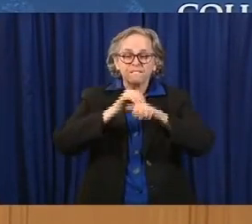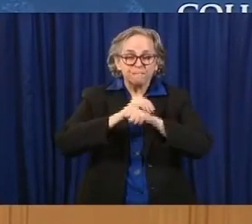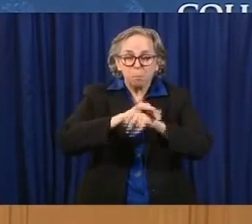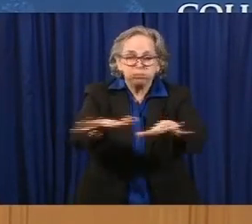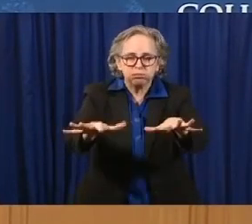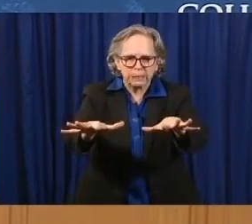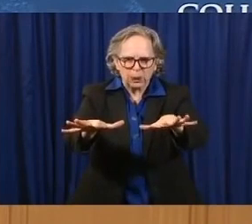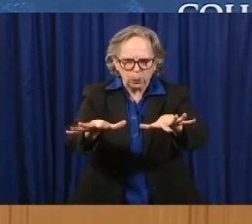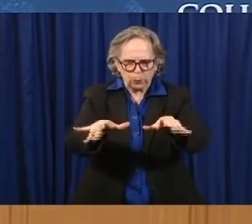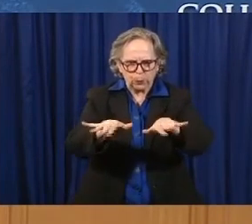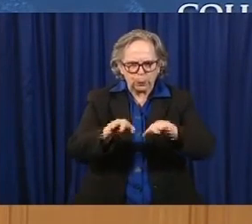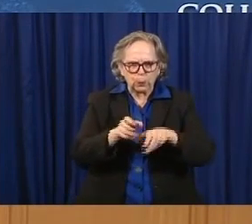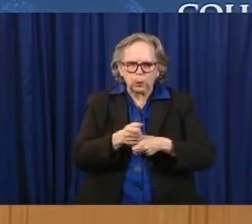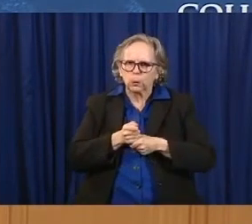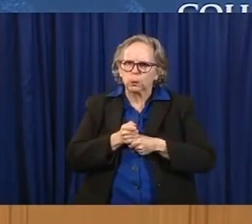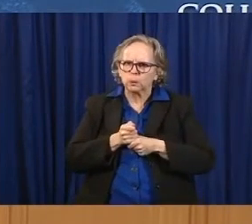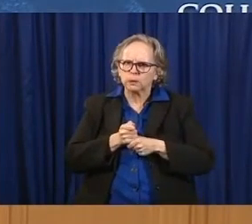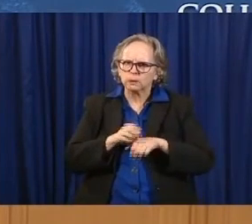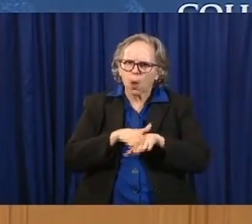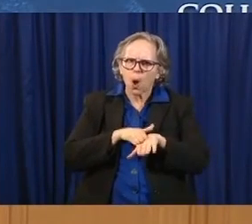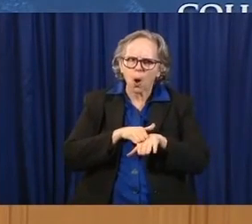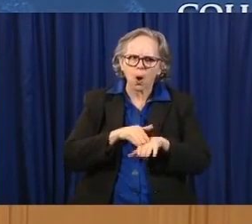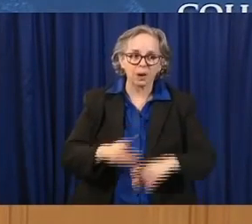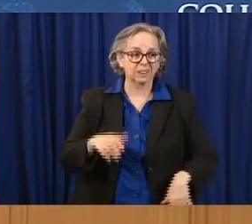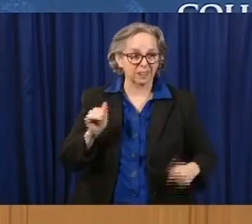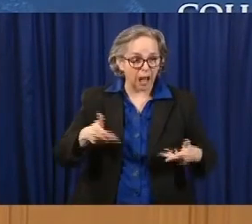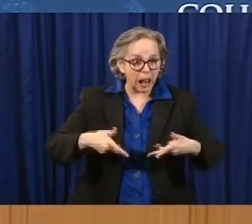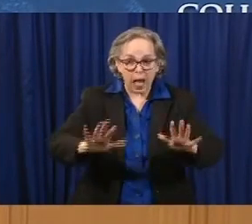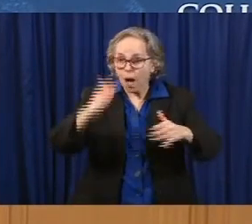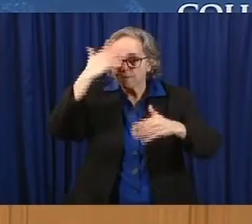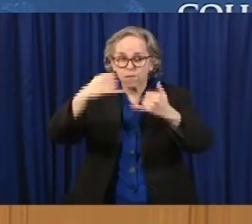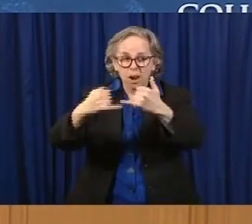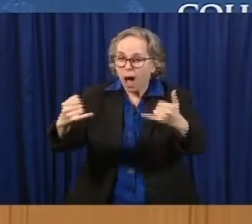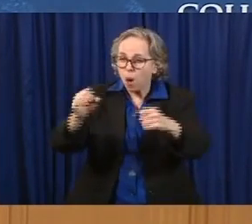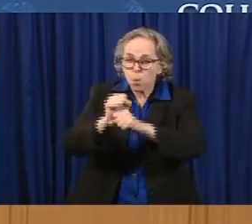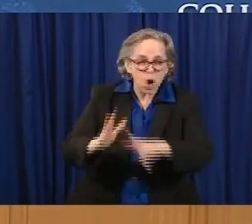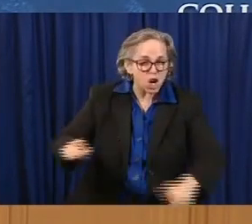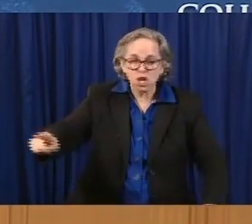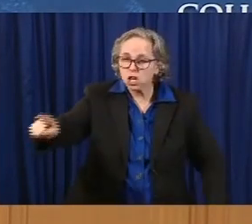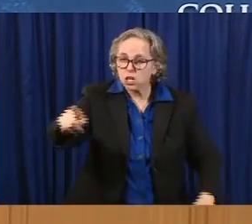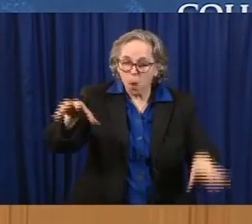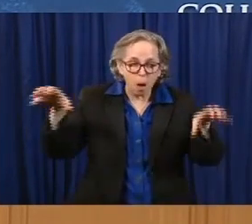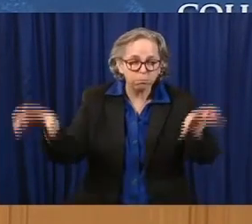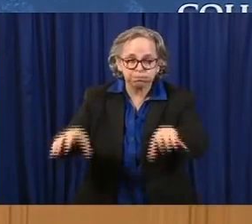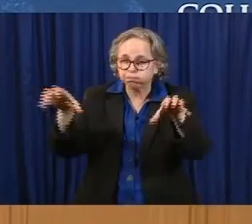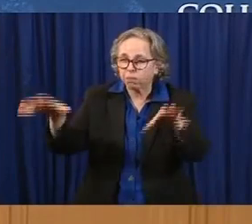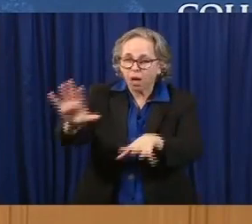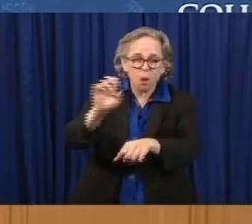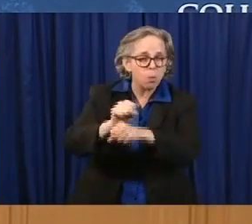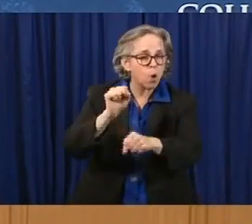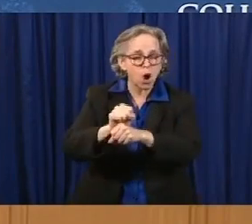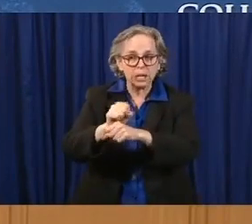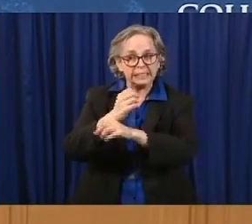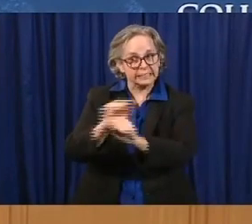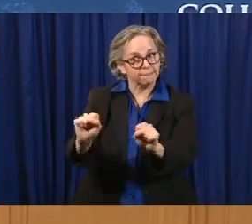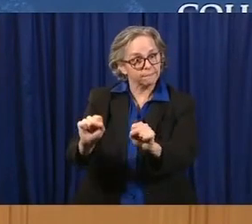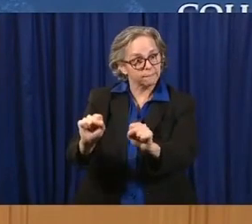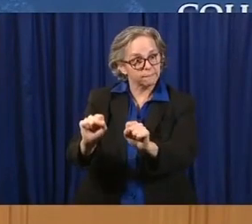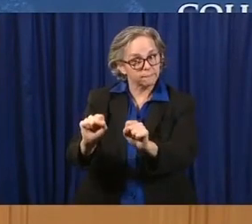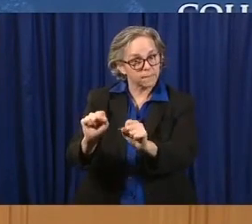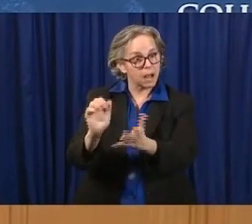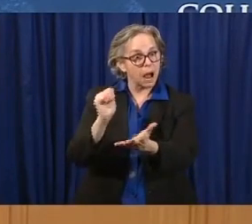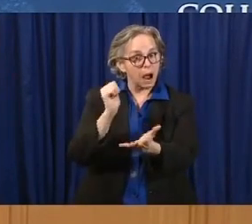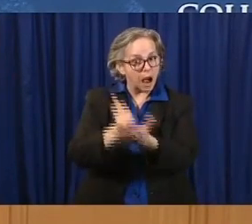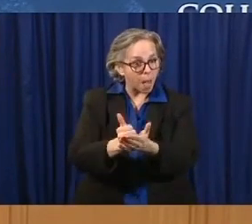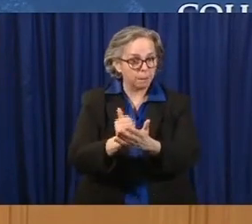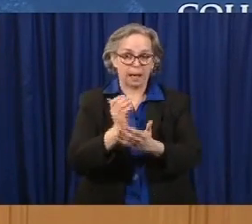and let our frontline workers do their jobs and help serve the people of this community.